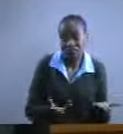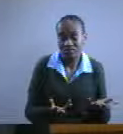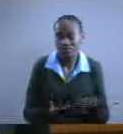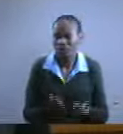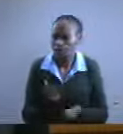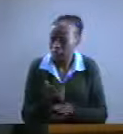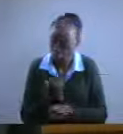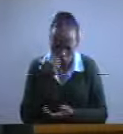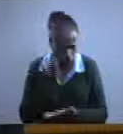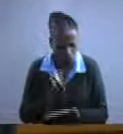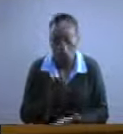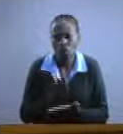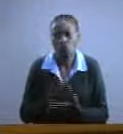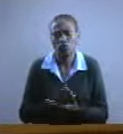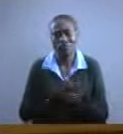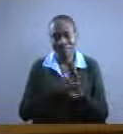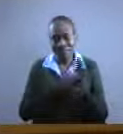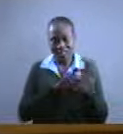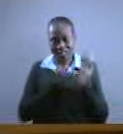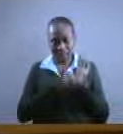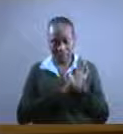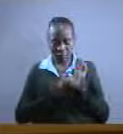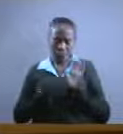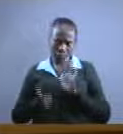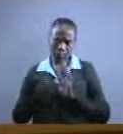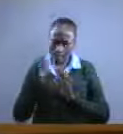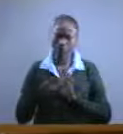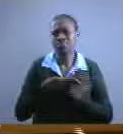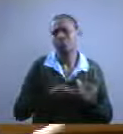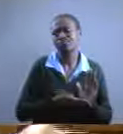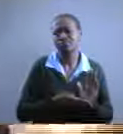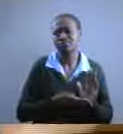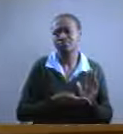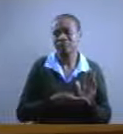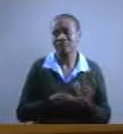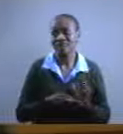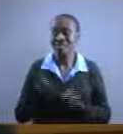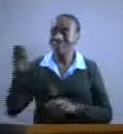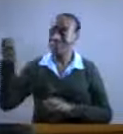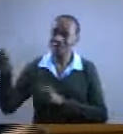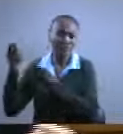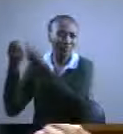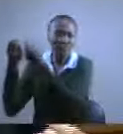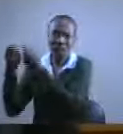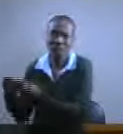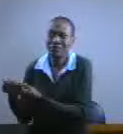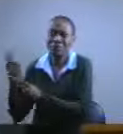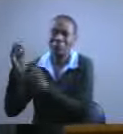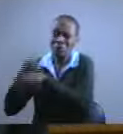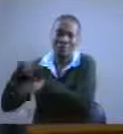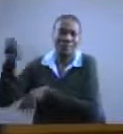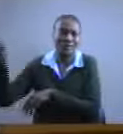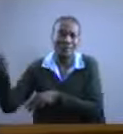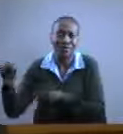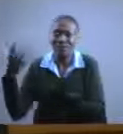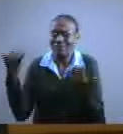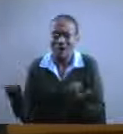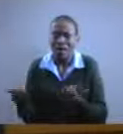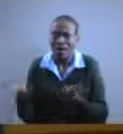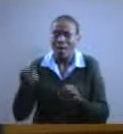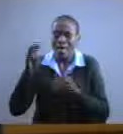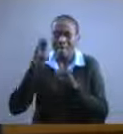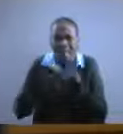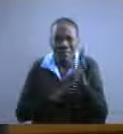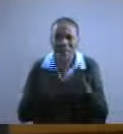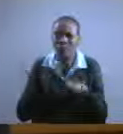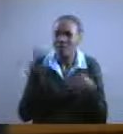Section 76 bill. Not only are there problems with Treasury's overreach, there are problems with the tagging of the bill too. Now, the DA